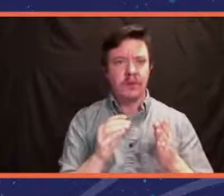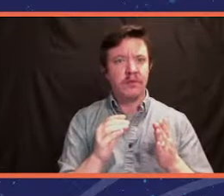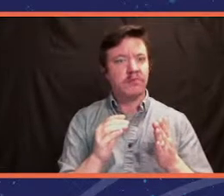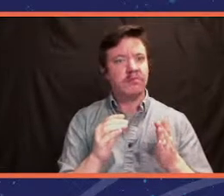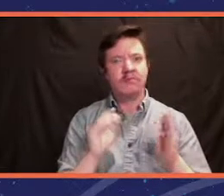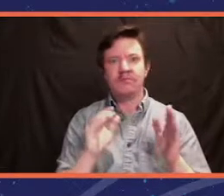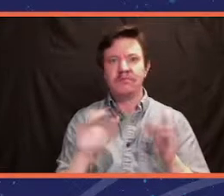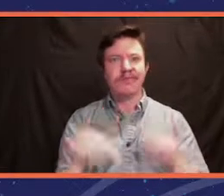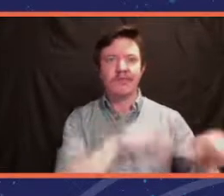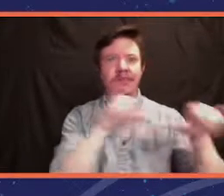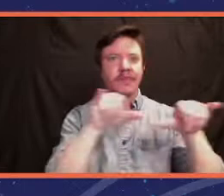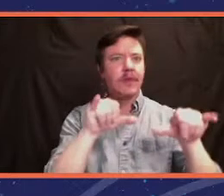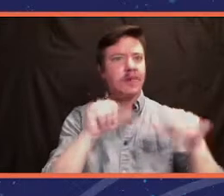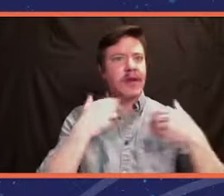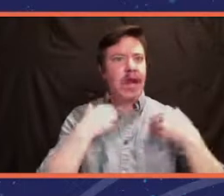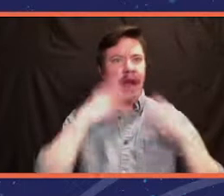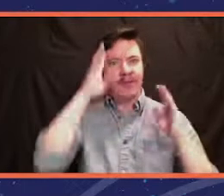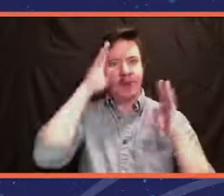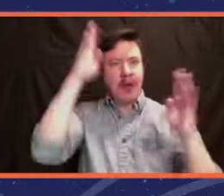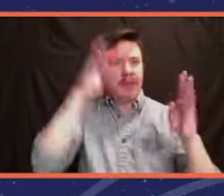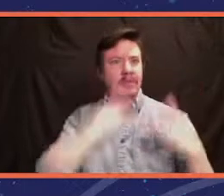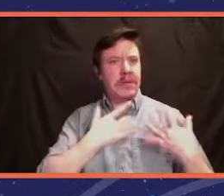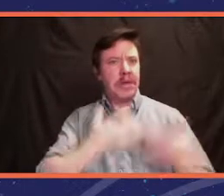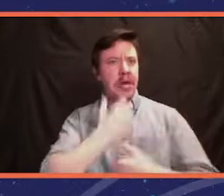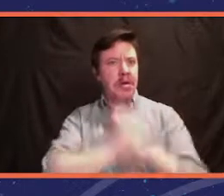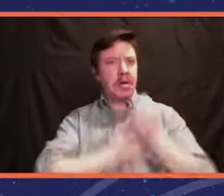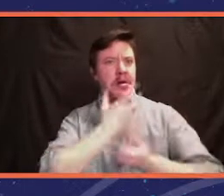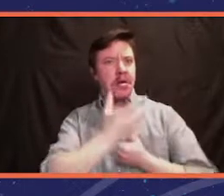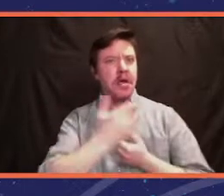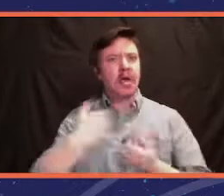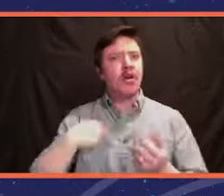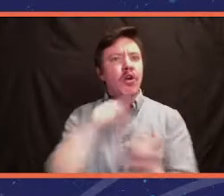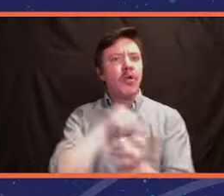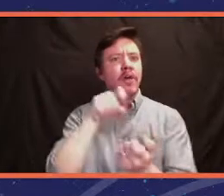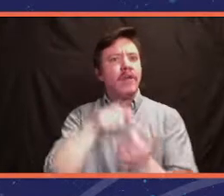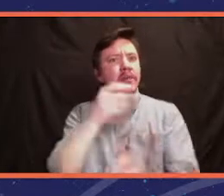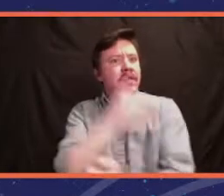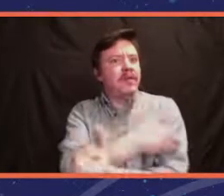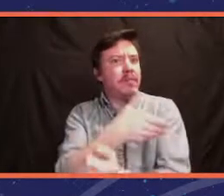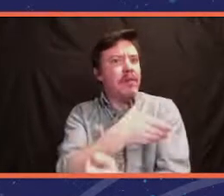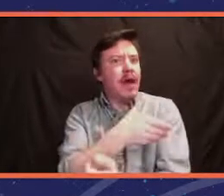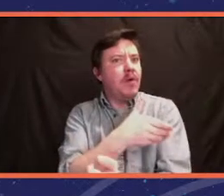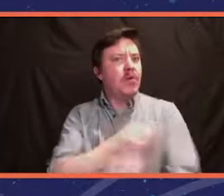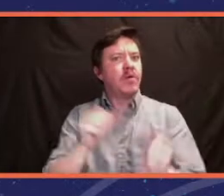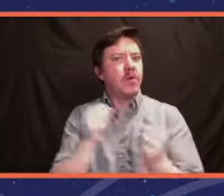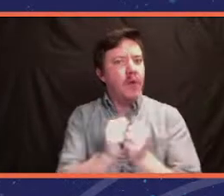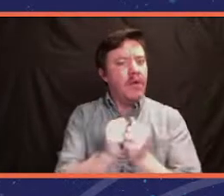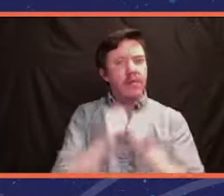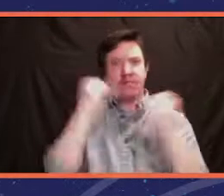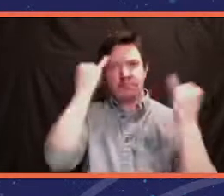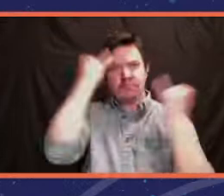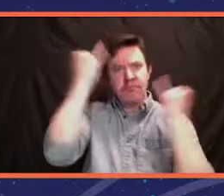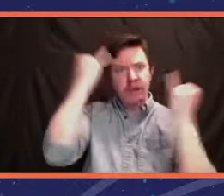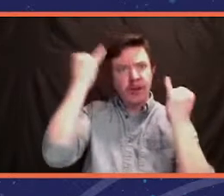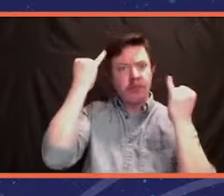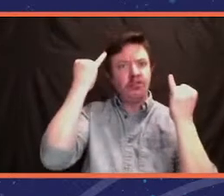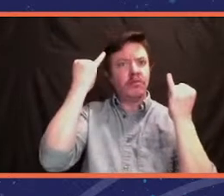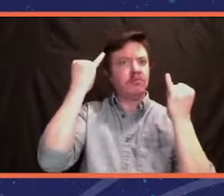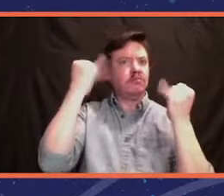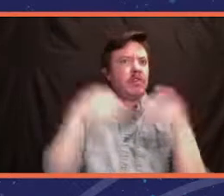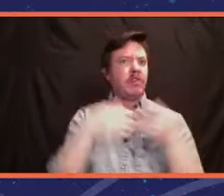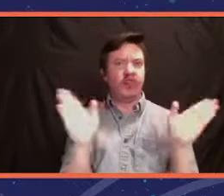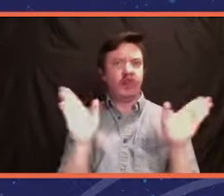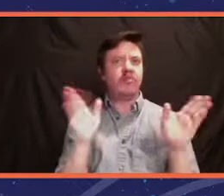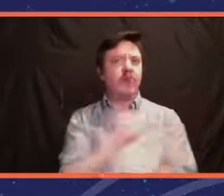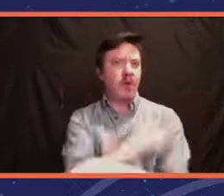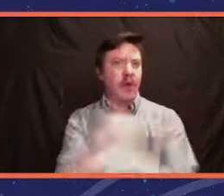some kind of creative output, we have a specific power over our imagination and just the domain of imagination in general. And when